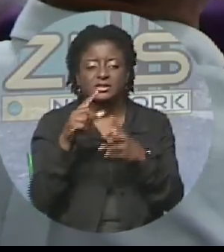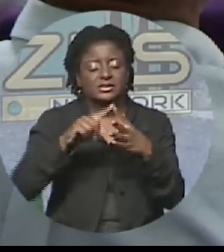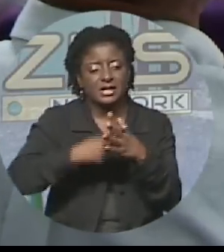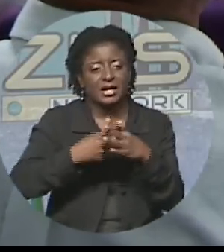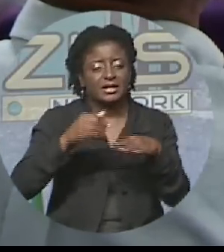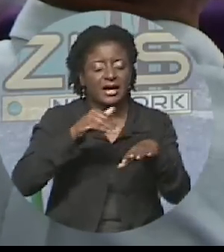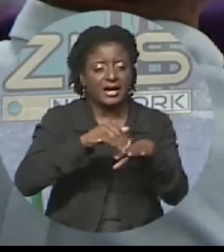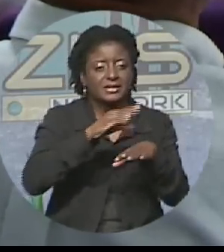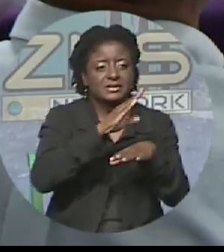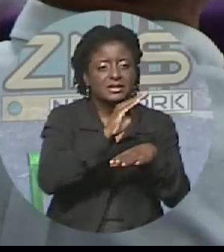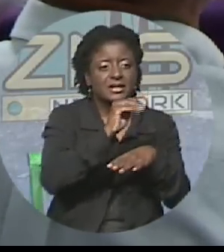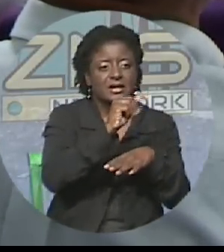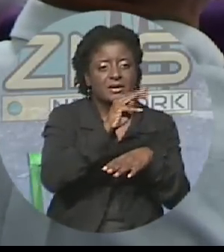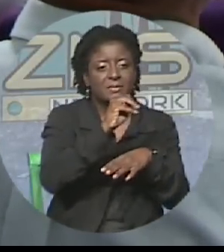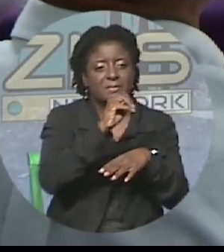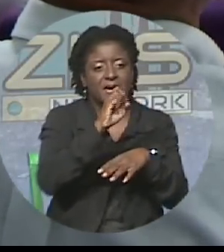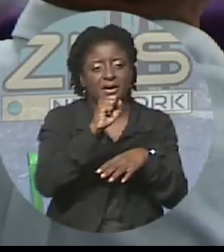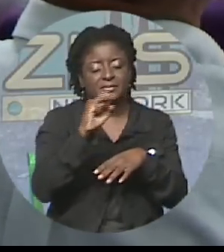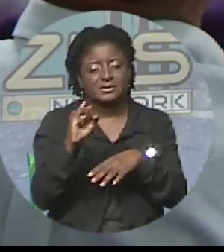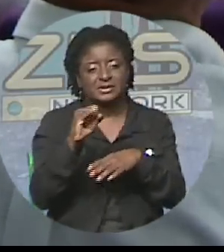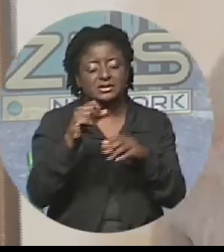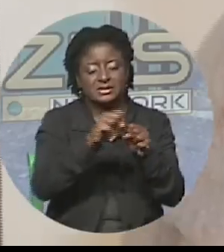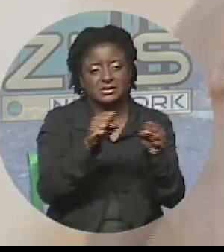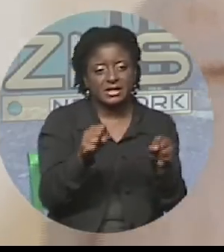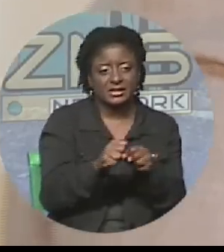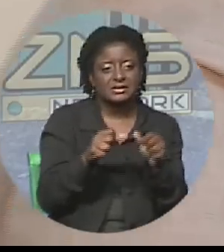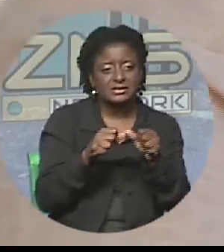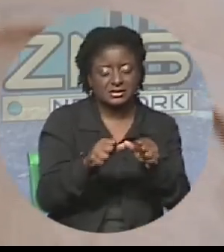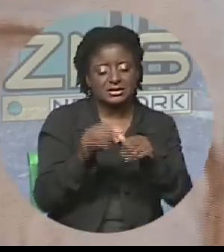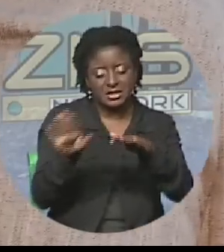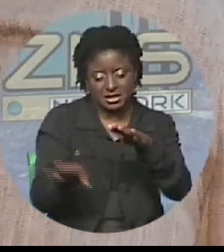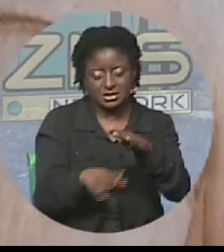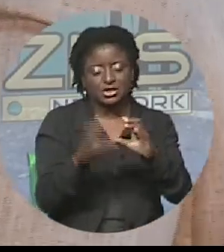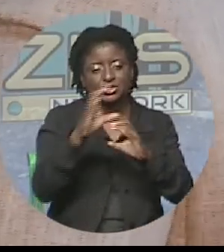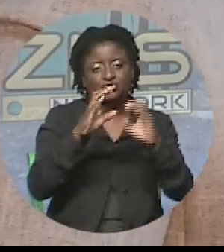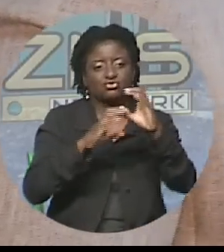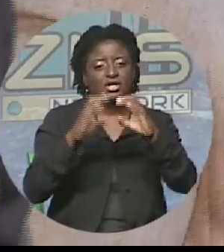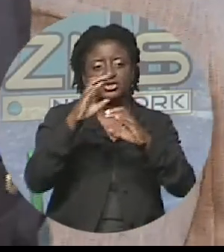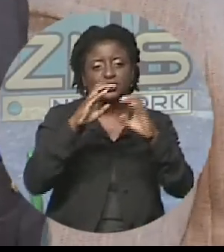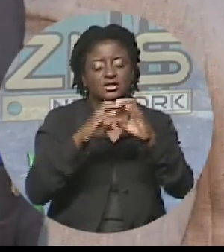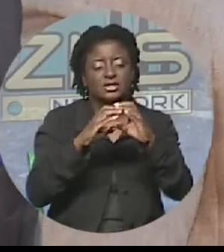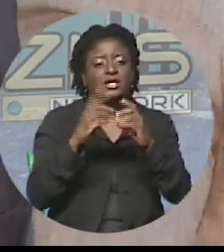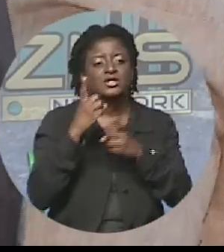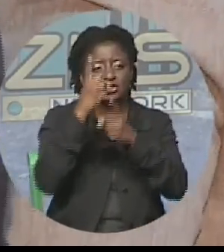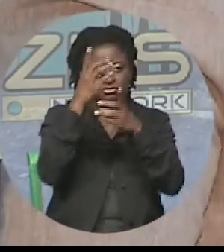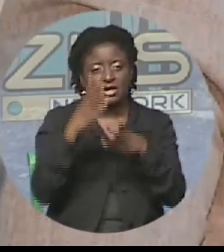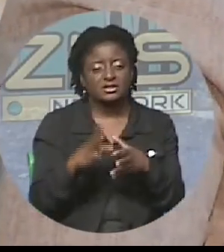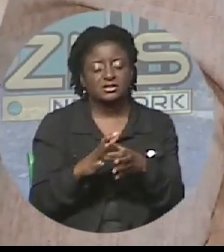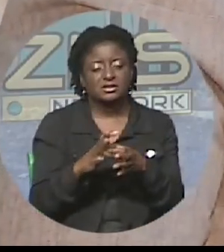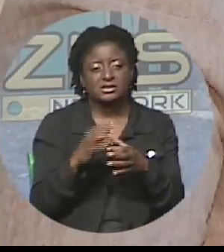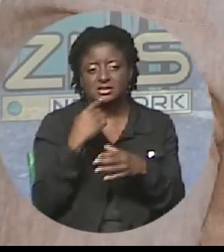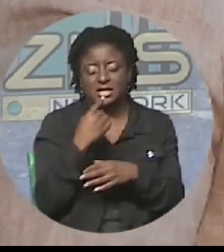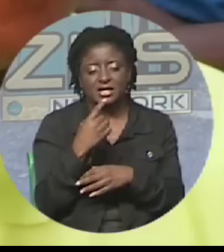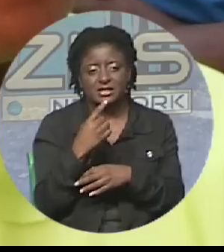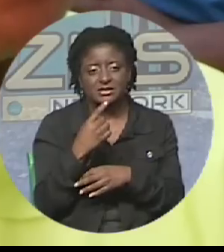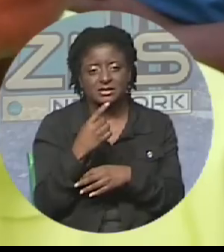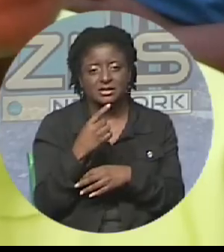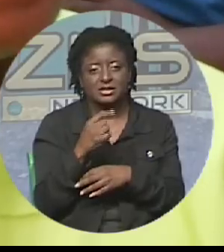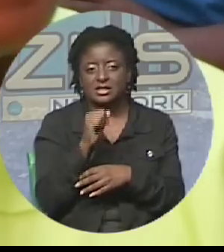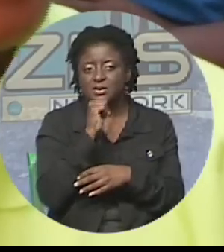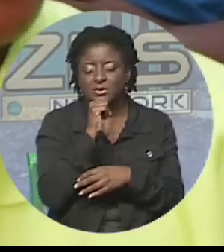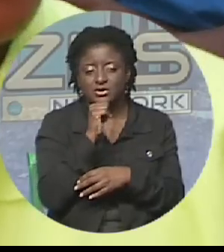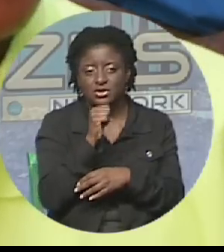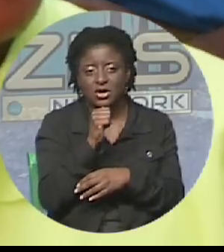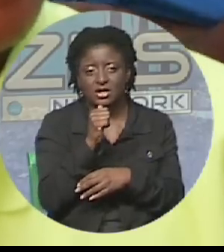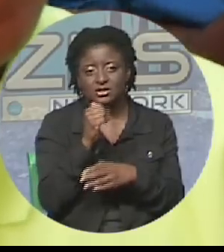which is still under construction, Dr. Rovina Roberts-Hanna, executive director of BAMSI, says no shortcuts will be taken for classes